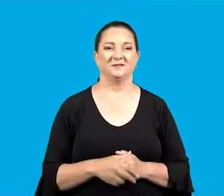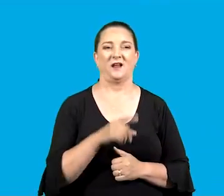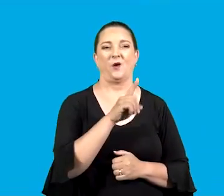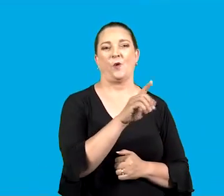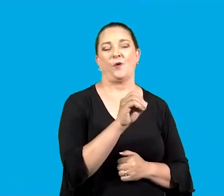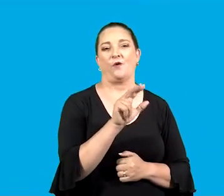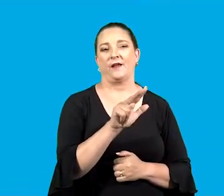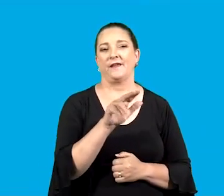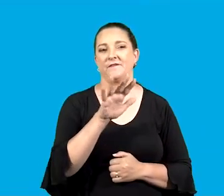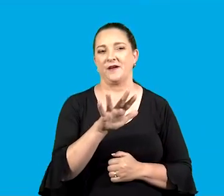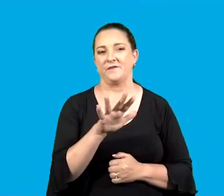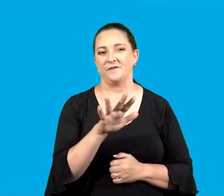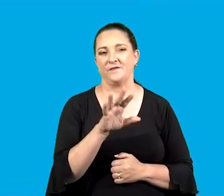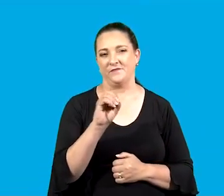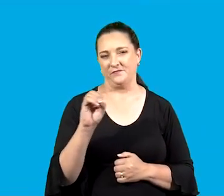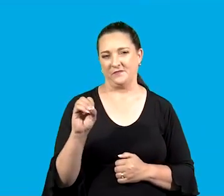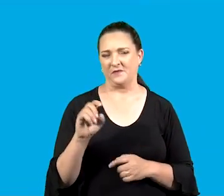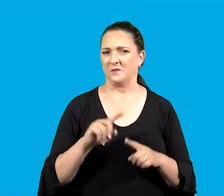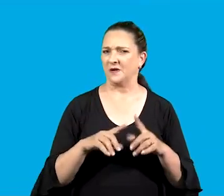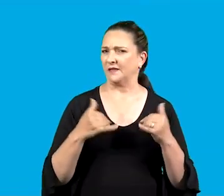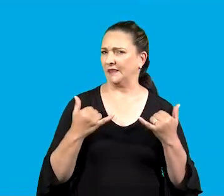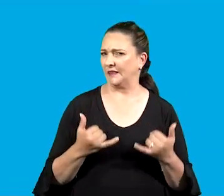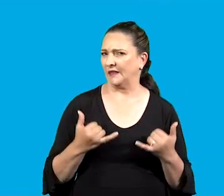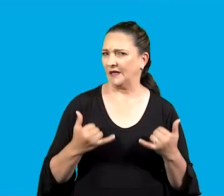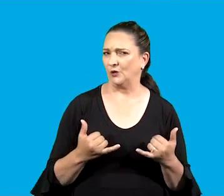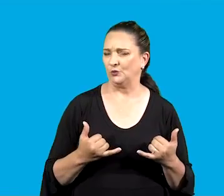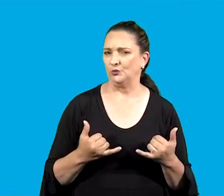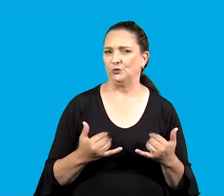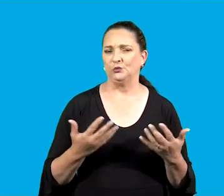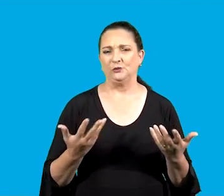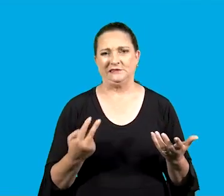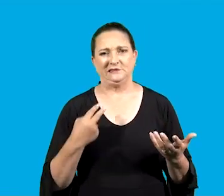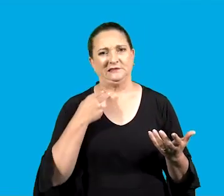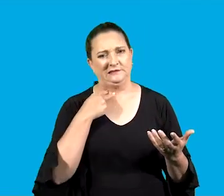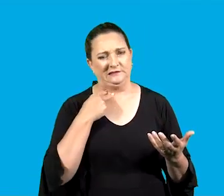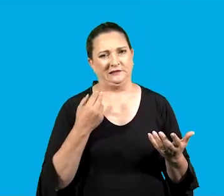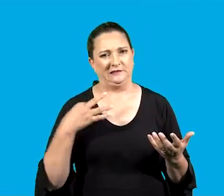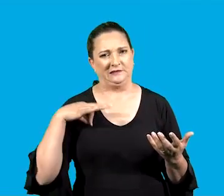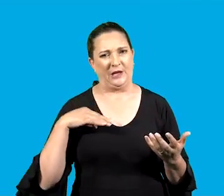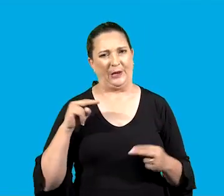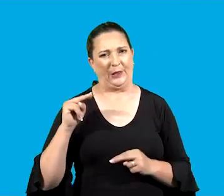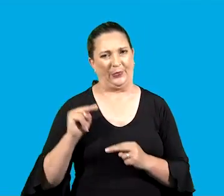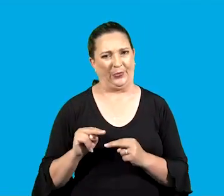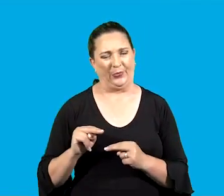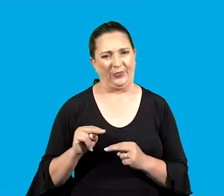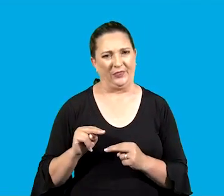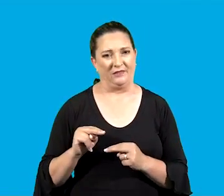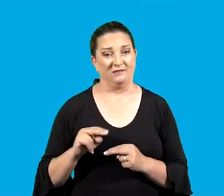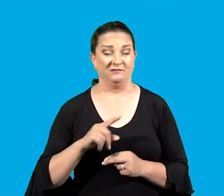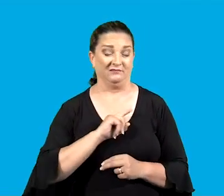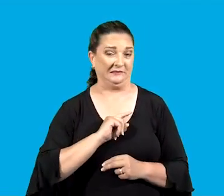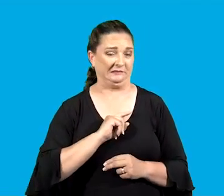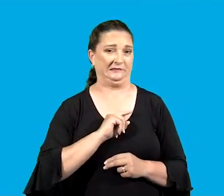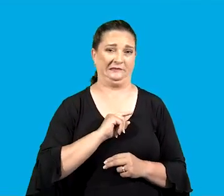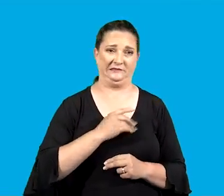from 1,085,000 to 1,410,500. However, they are now earning less. That would lead them